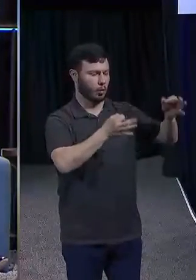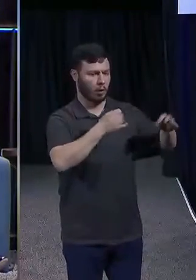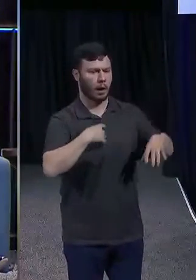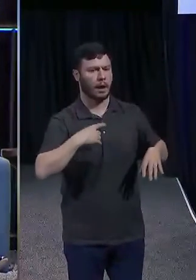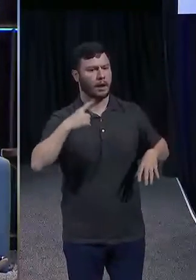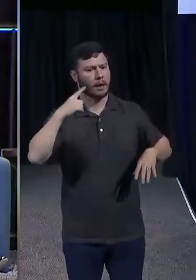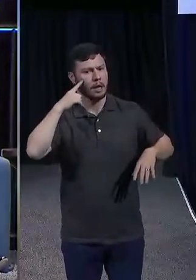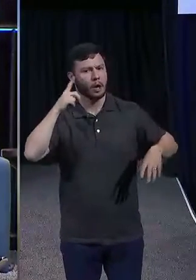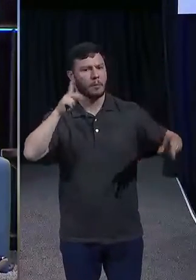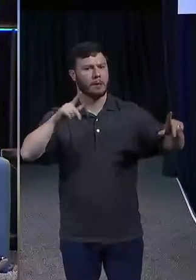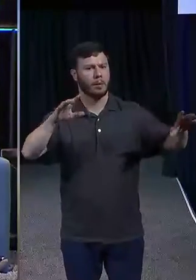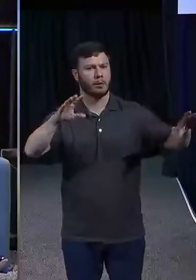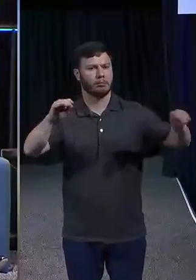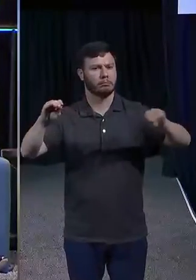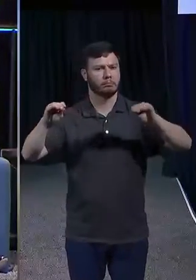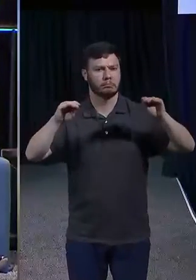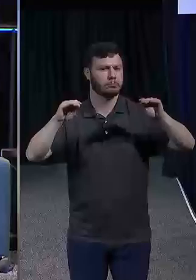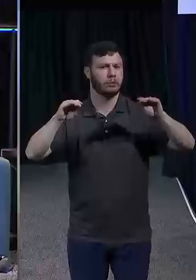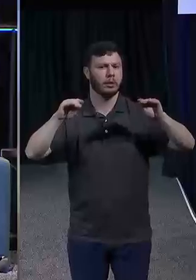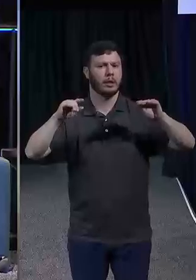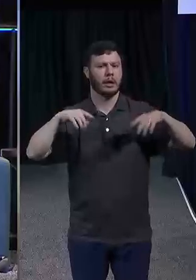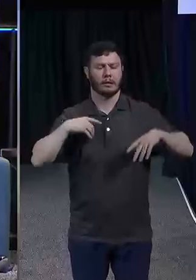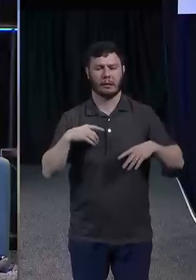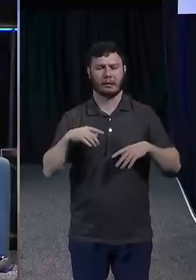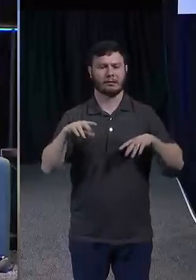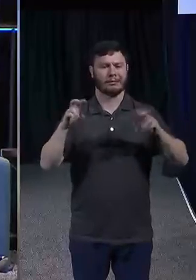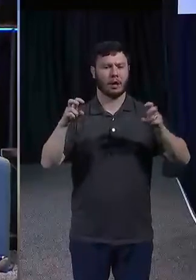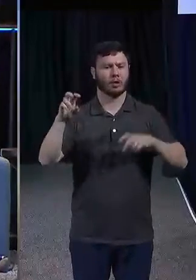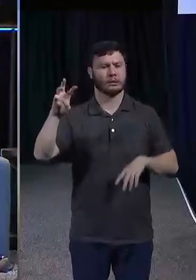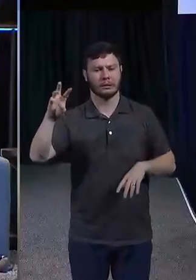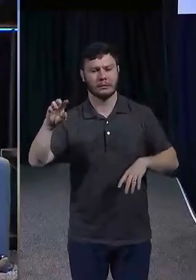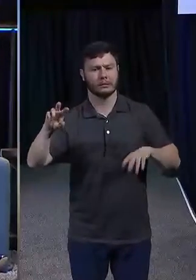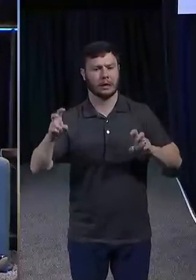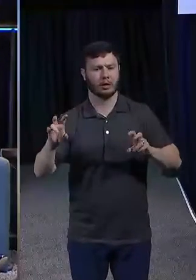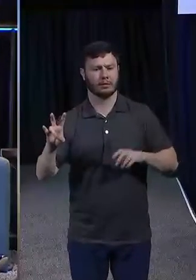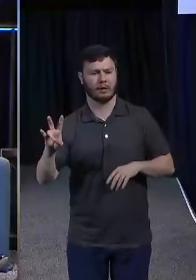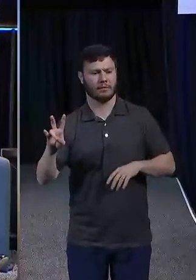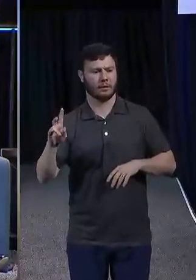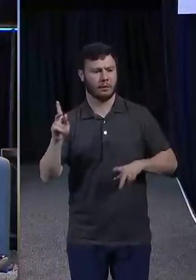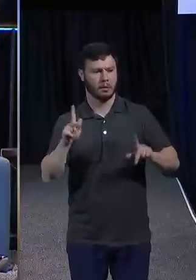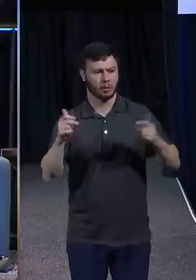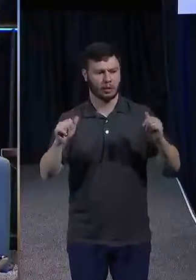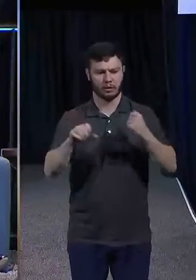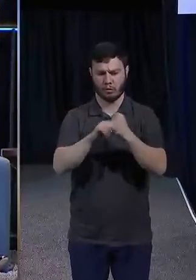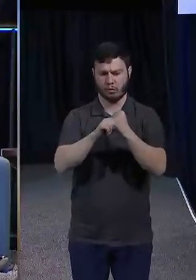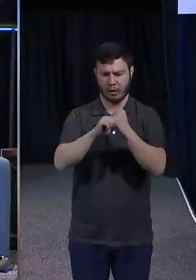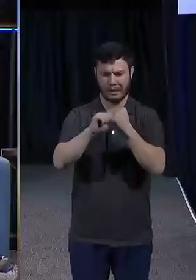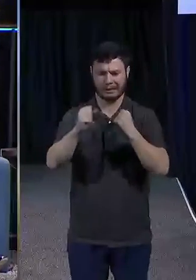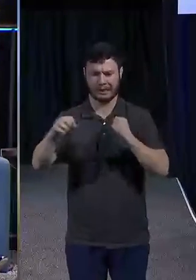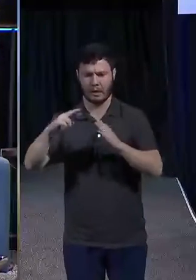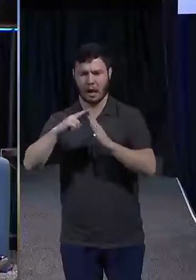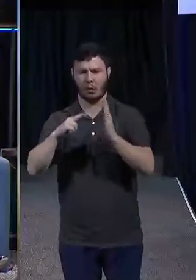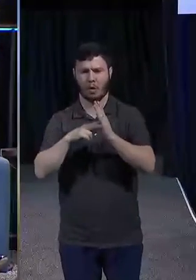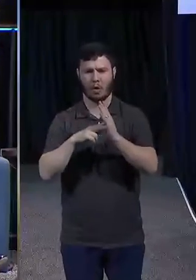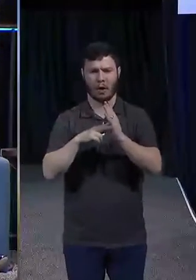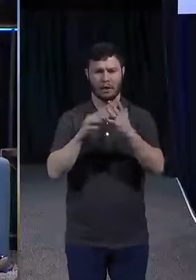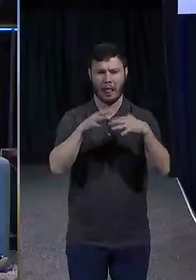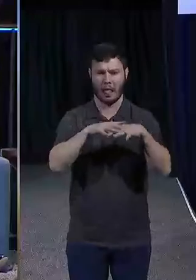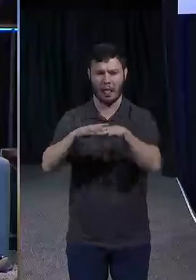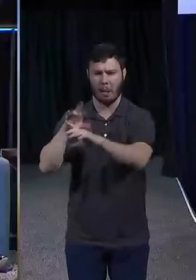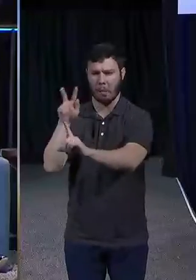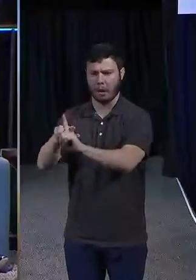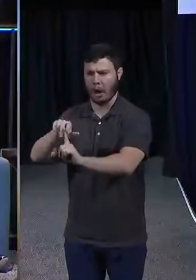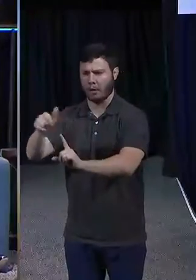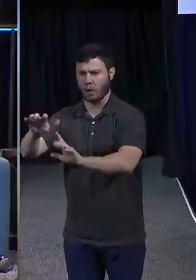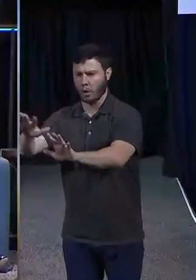terms of this confusion between Title VI and Title VII, and people trying to extend this ruling into other spaces. And I was hoping maybe